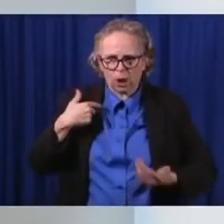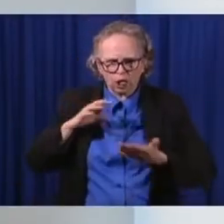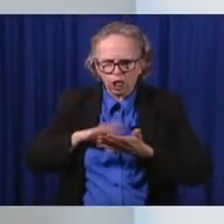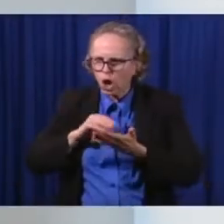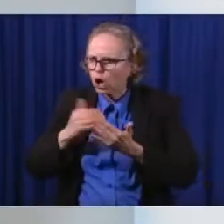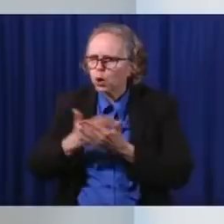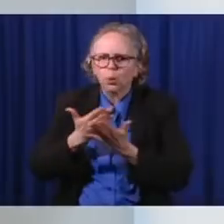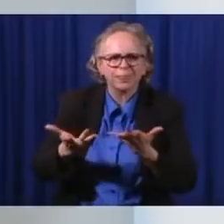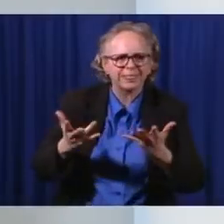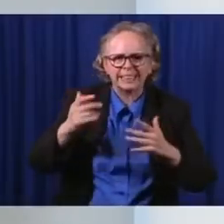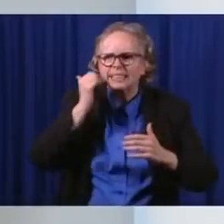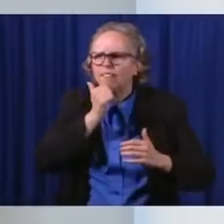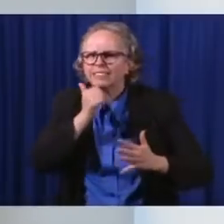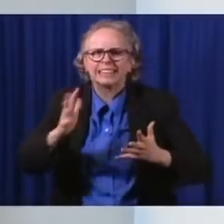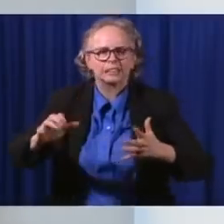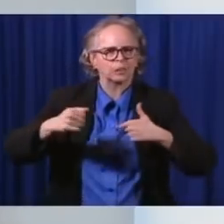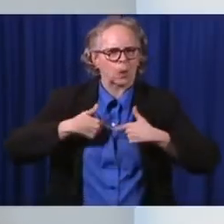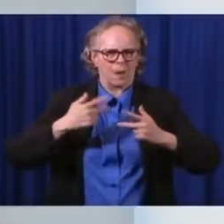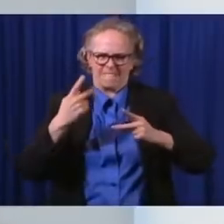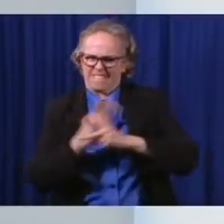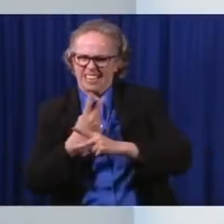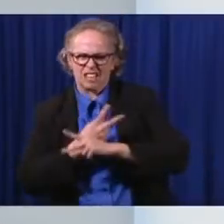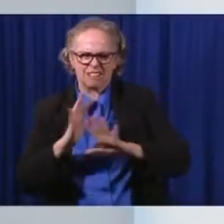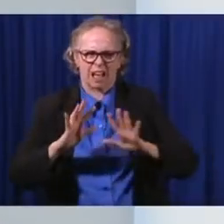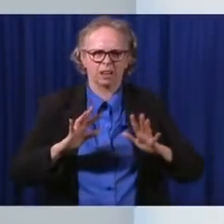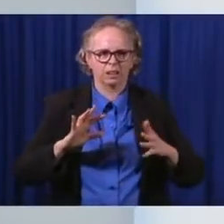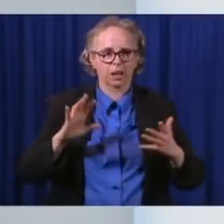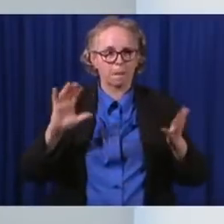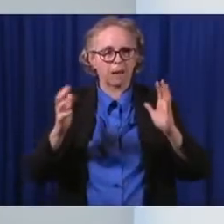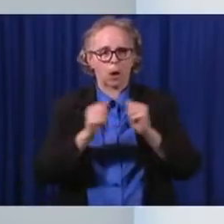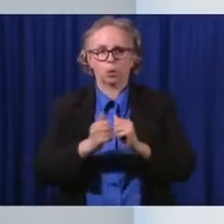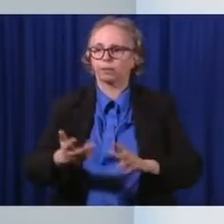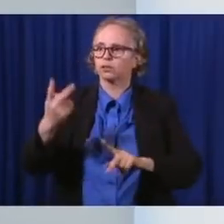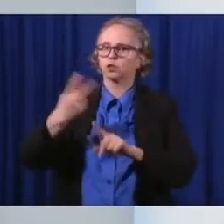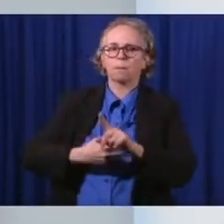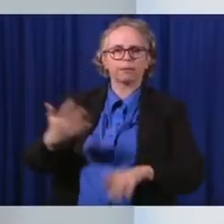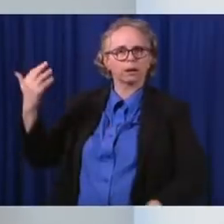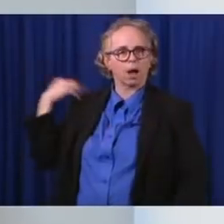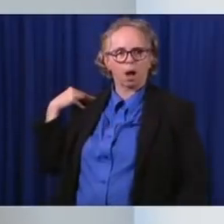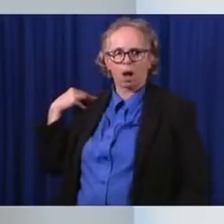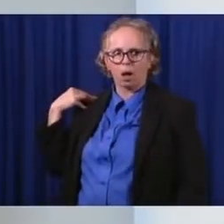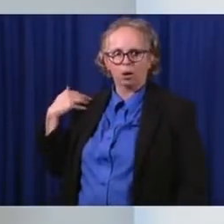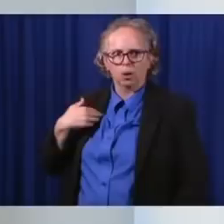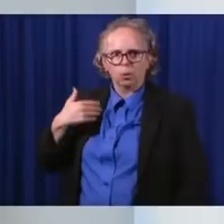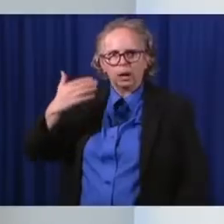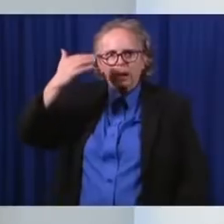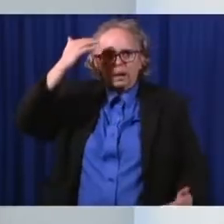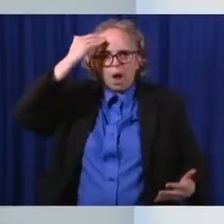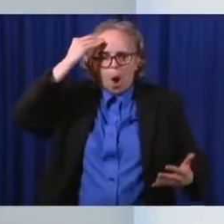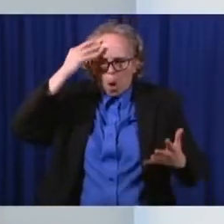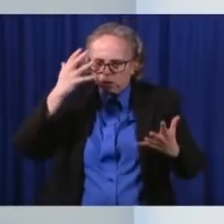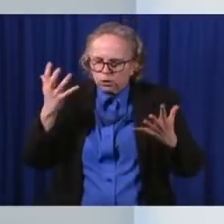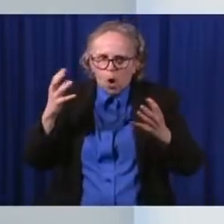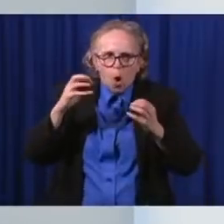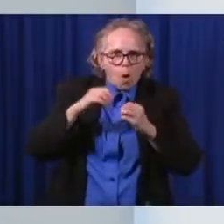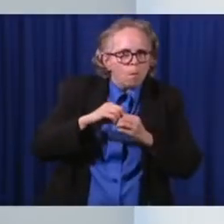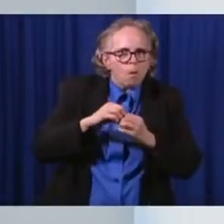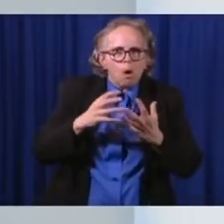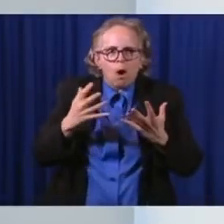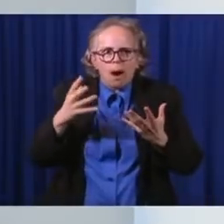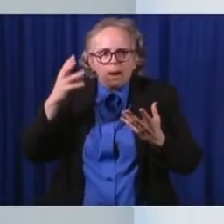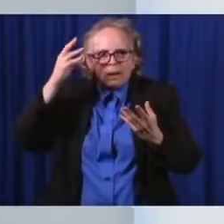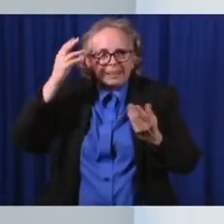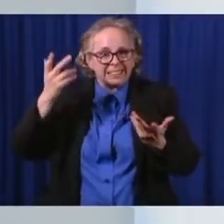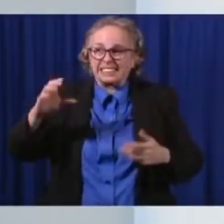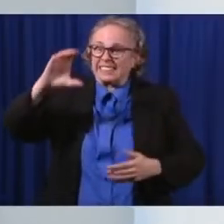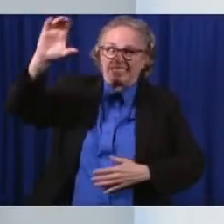We know so much more today than we did when this started. CDC gives new guidelines. The science evolves. And then when that happens, then we